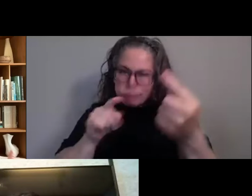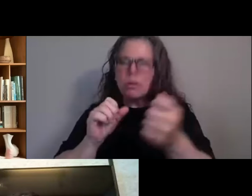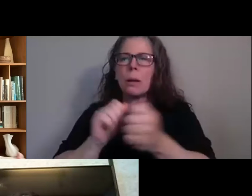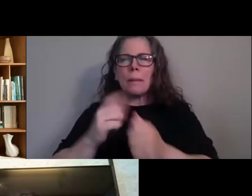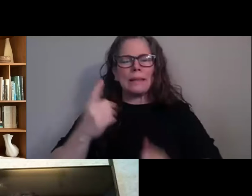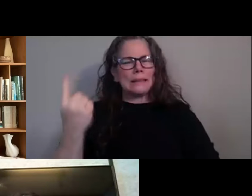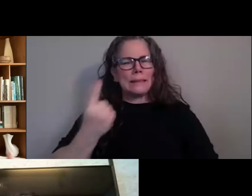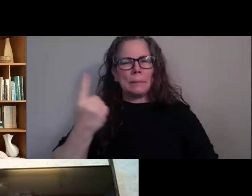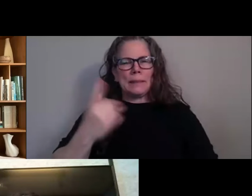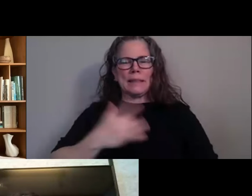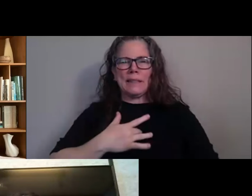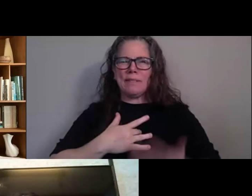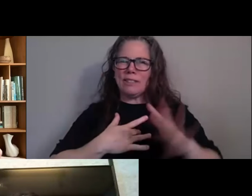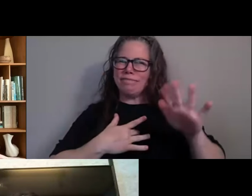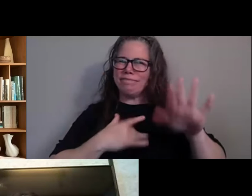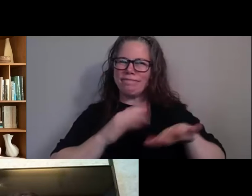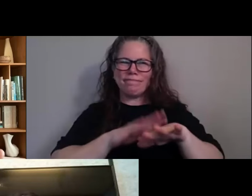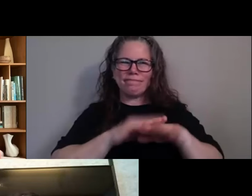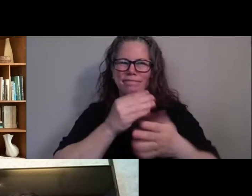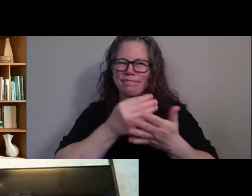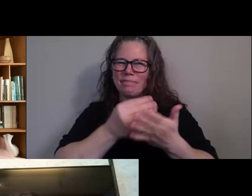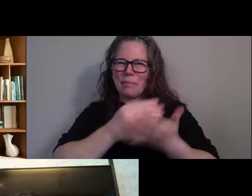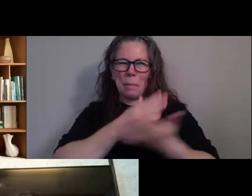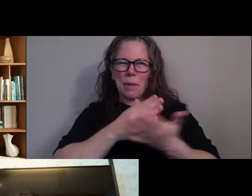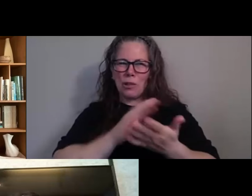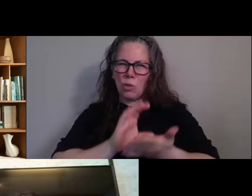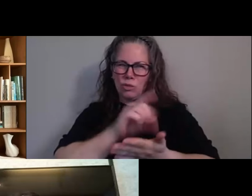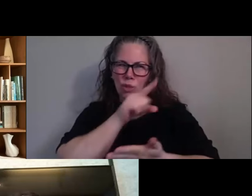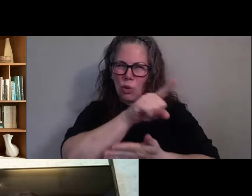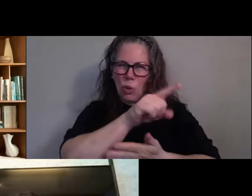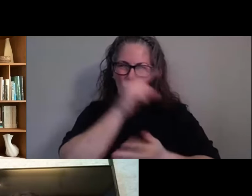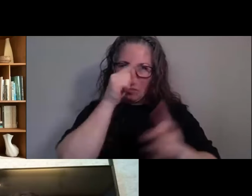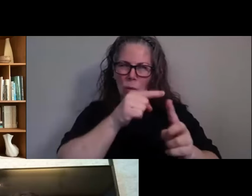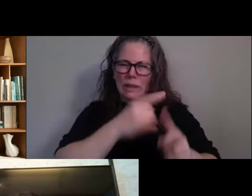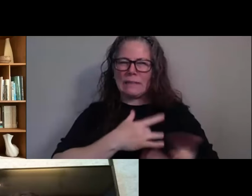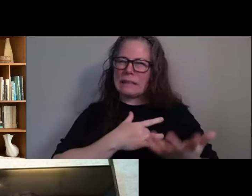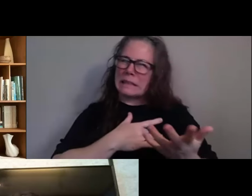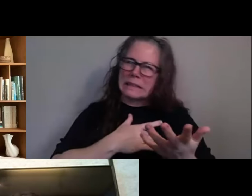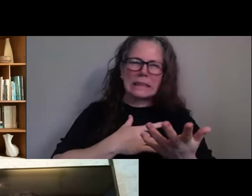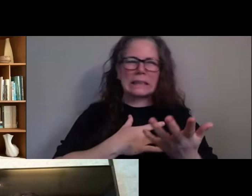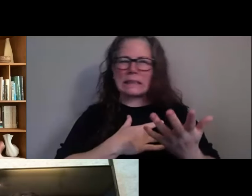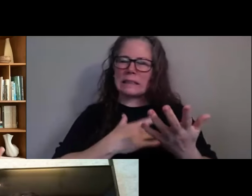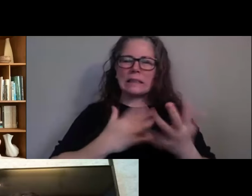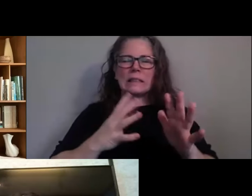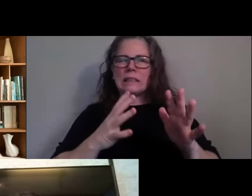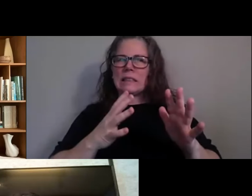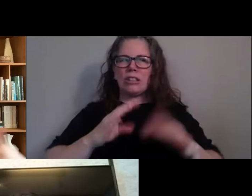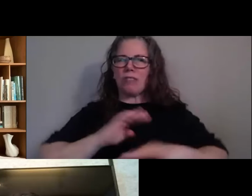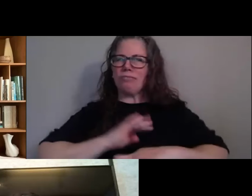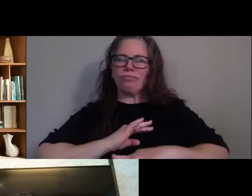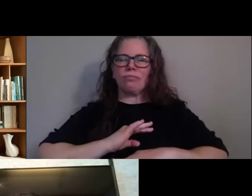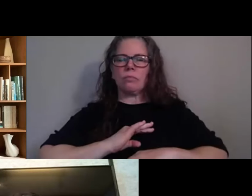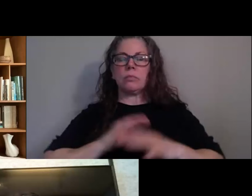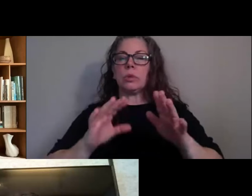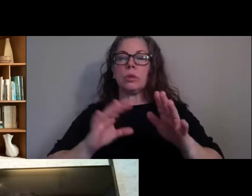happy that you're going to go for this budget ask, or they're not necessarily happy that you're putting legislation forward. And if possible, even before